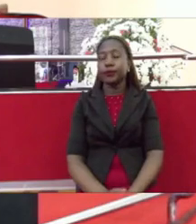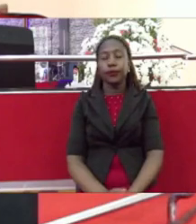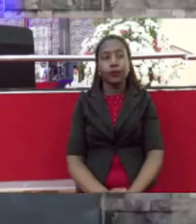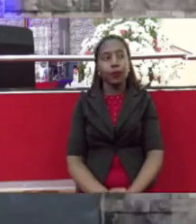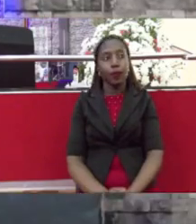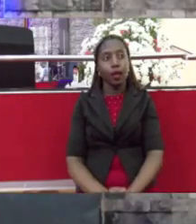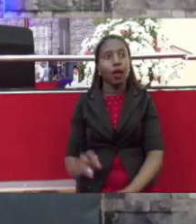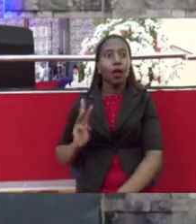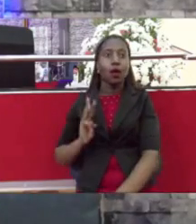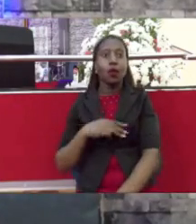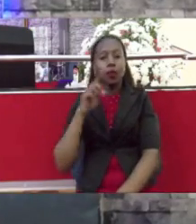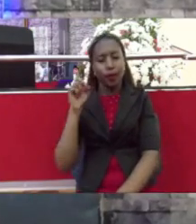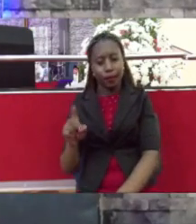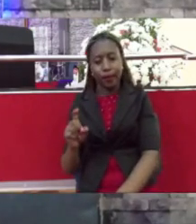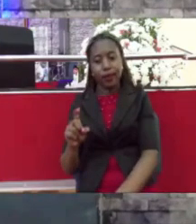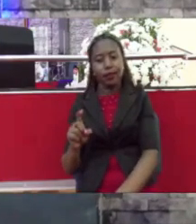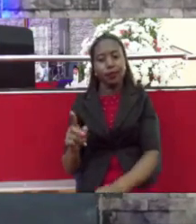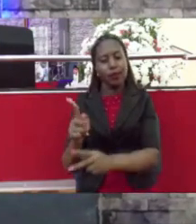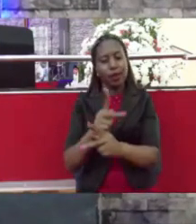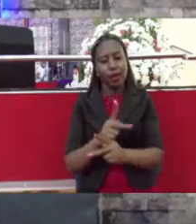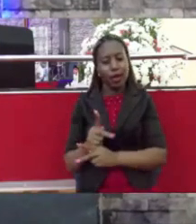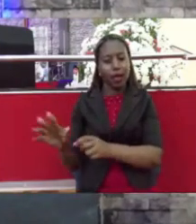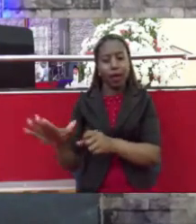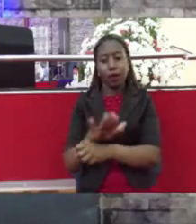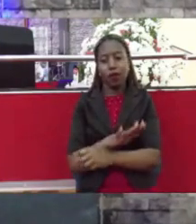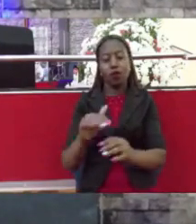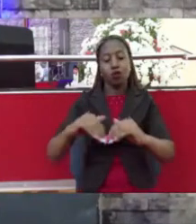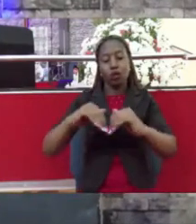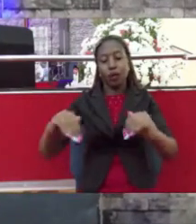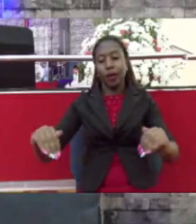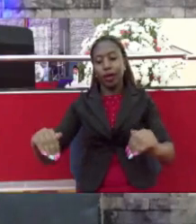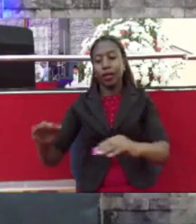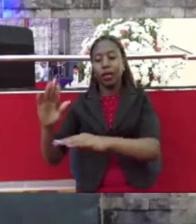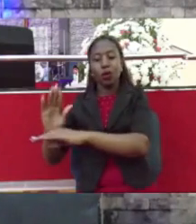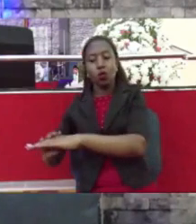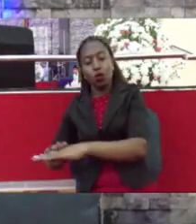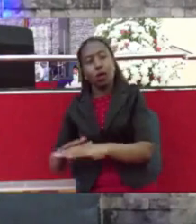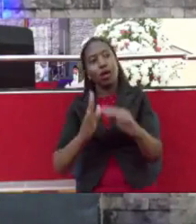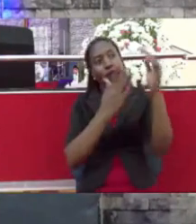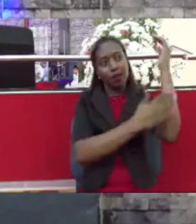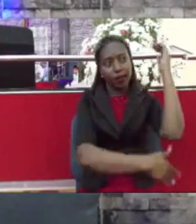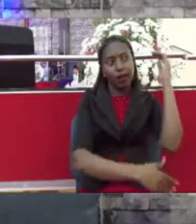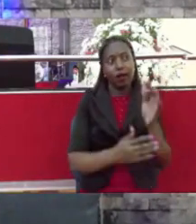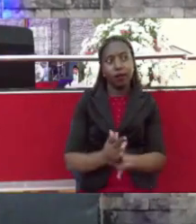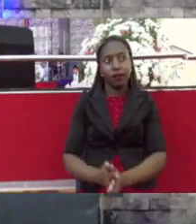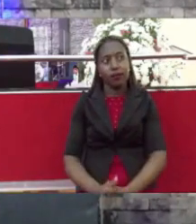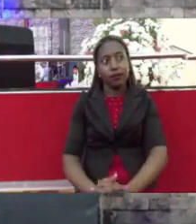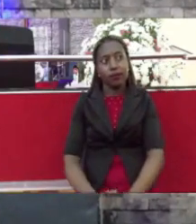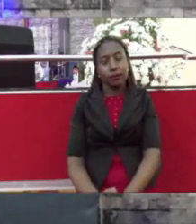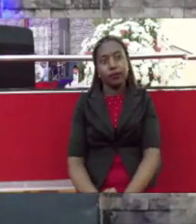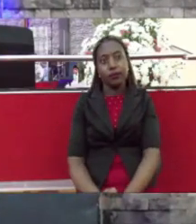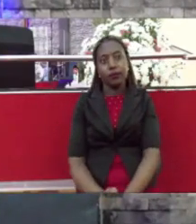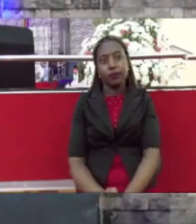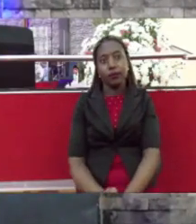to be keen to separate the good and the bad. Lazima tukaweze kuwa makini kuweza kuondoa ama kutenganisha